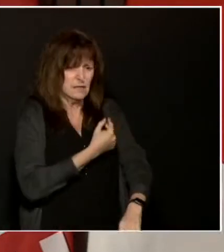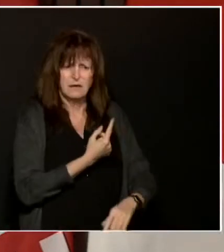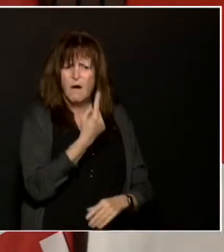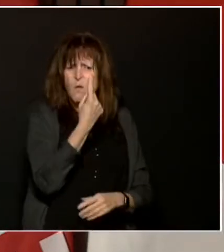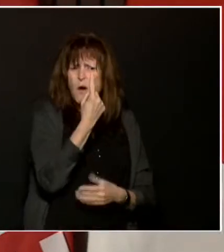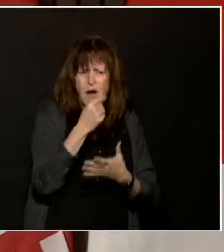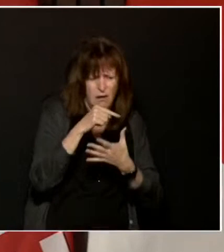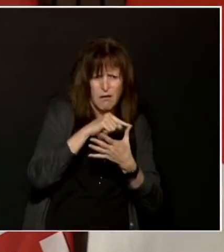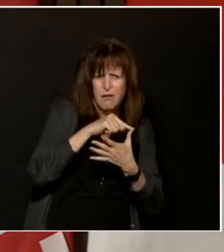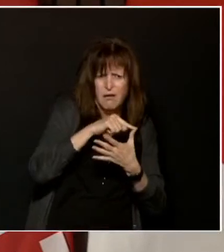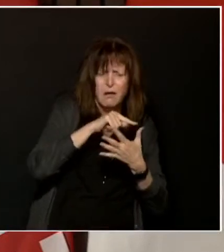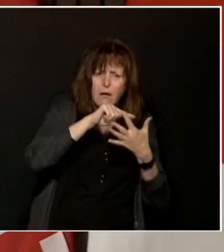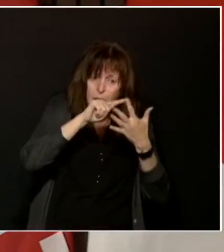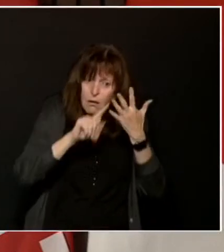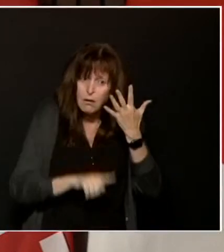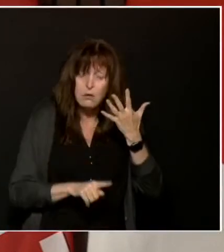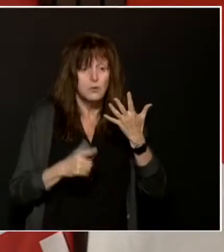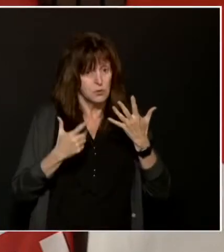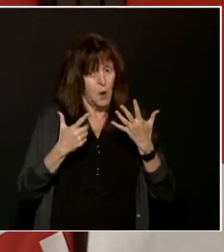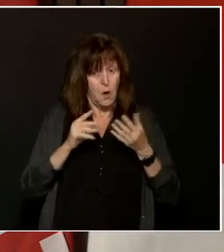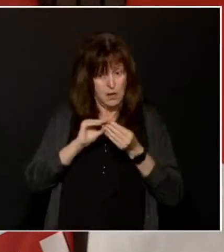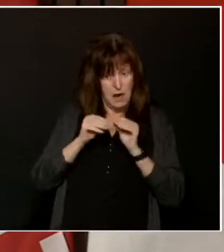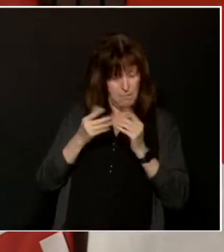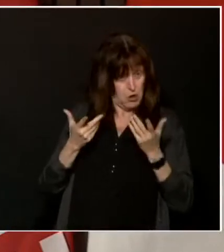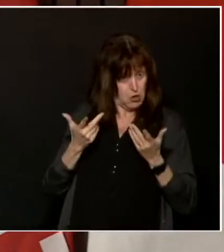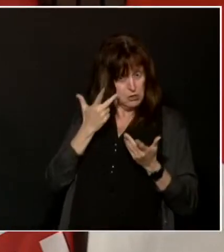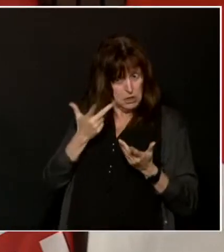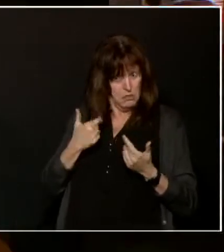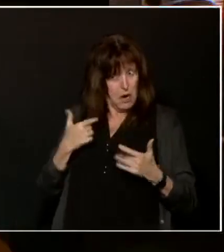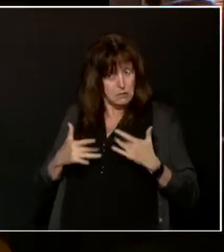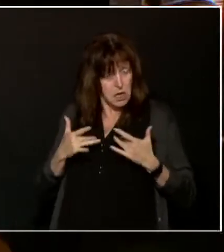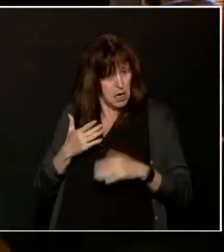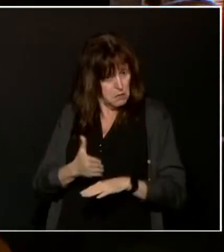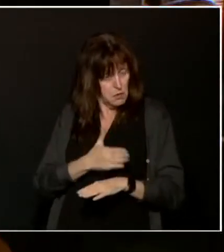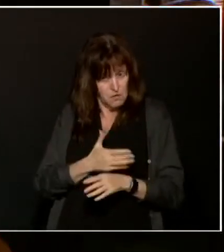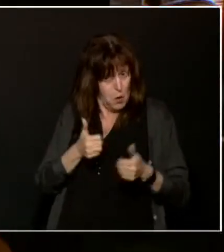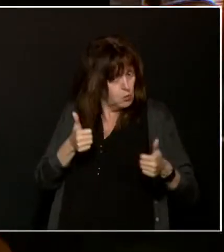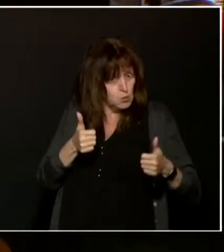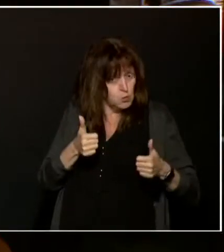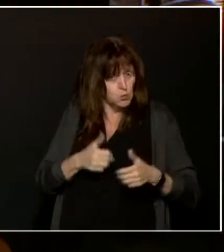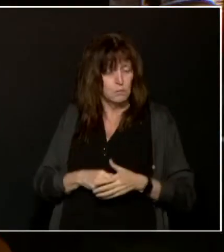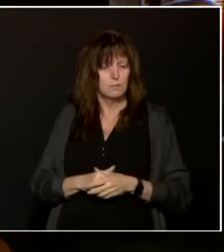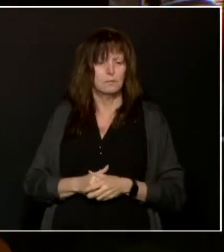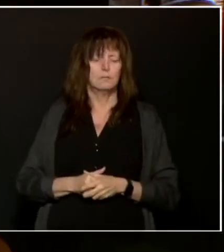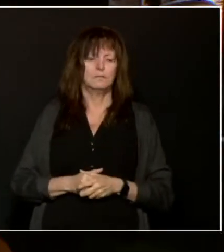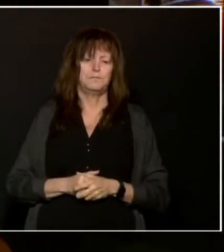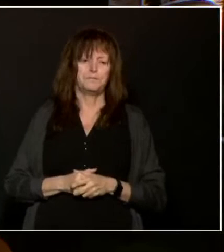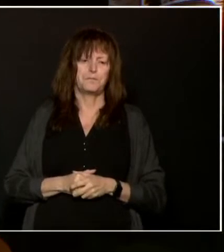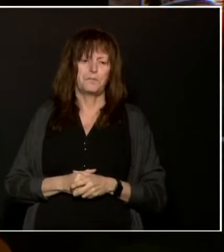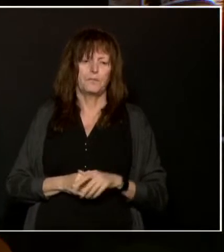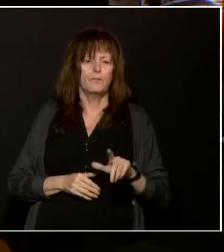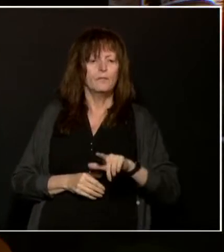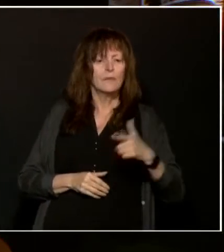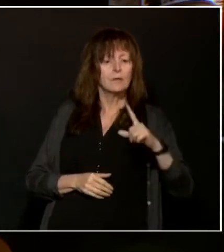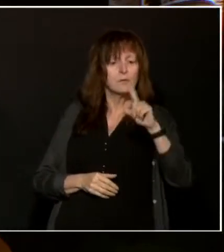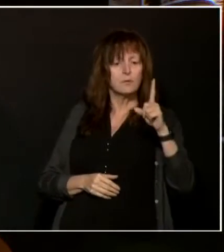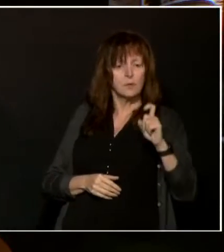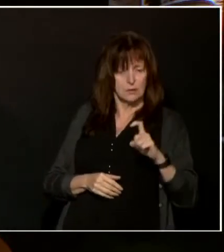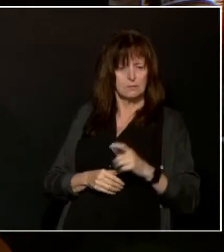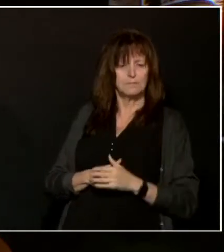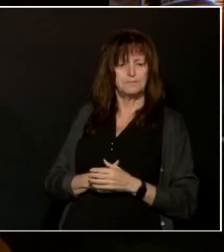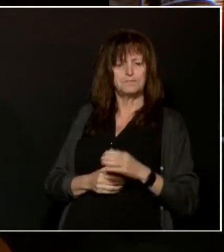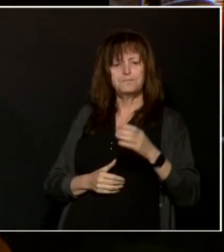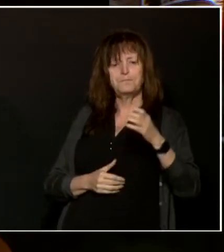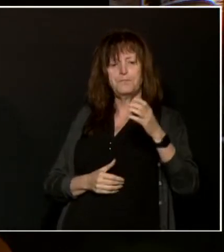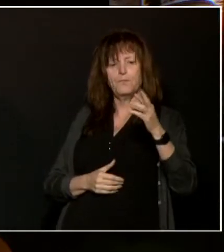part and one that is progressing very well. Next question. Chris Harold,